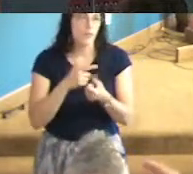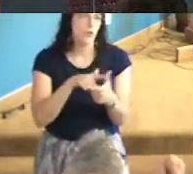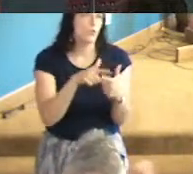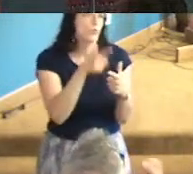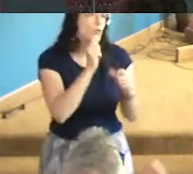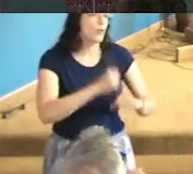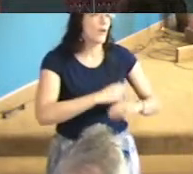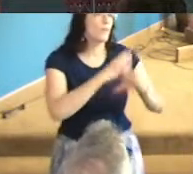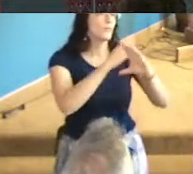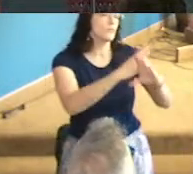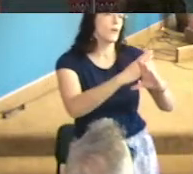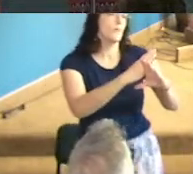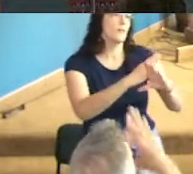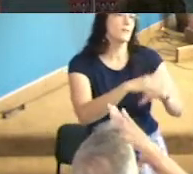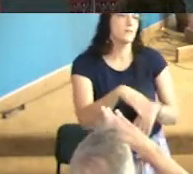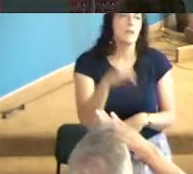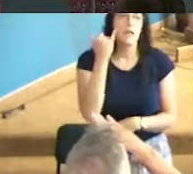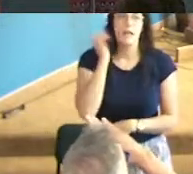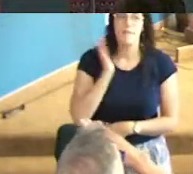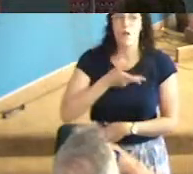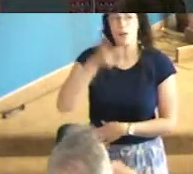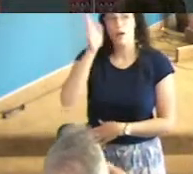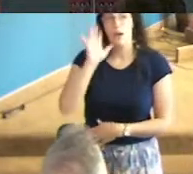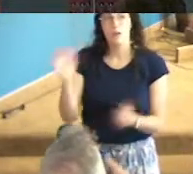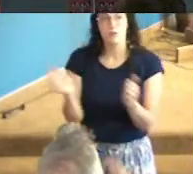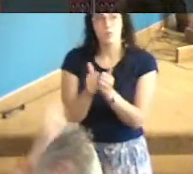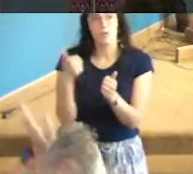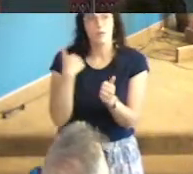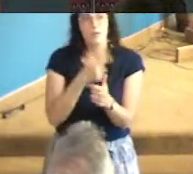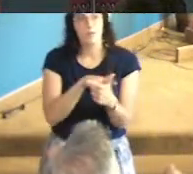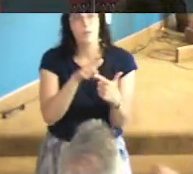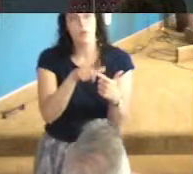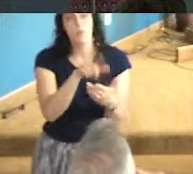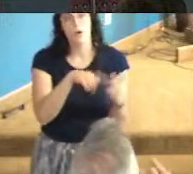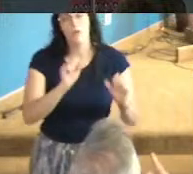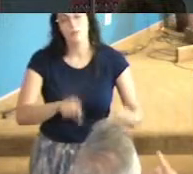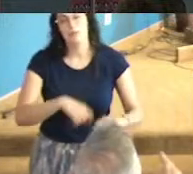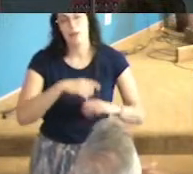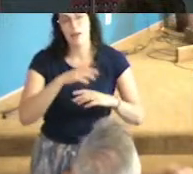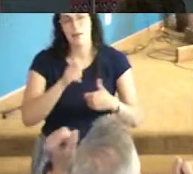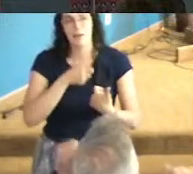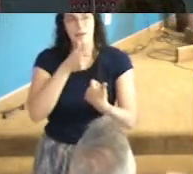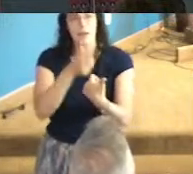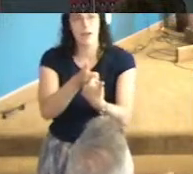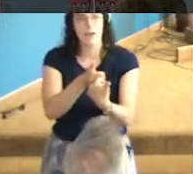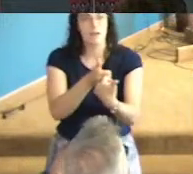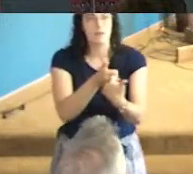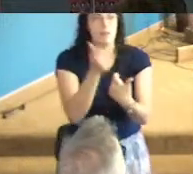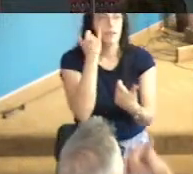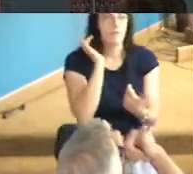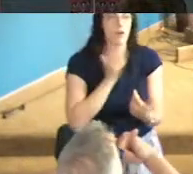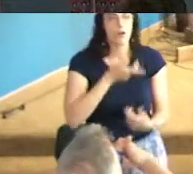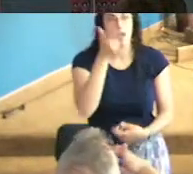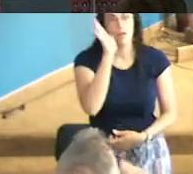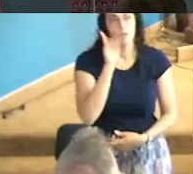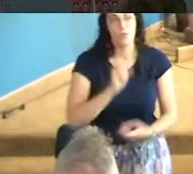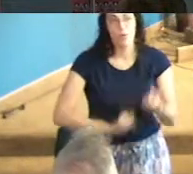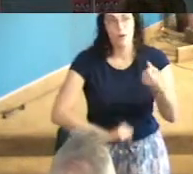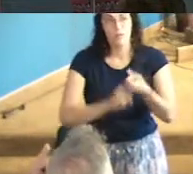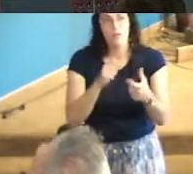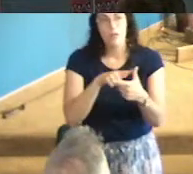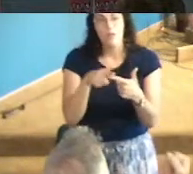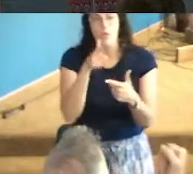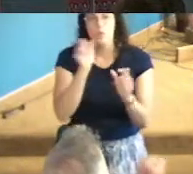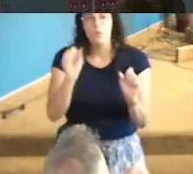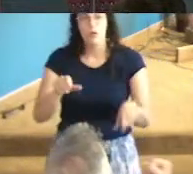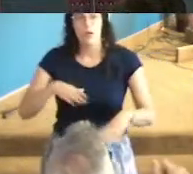for us, then who could ever stop us? And if our God is with us, then what could stand against? And if our God is